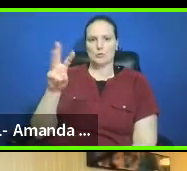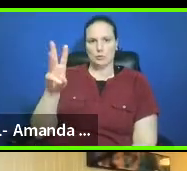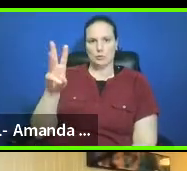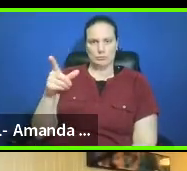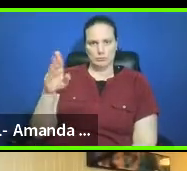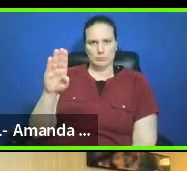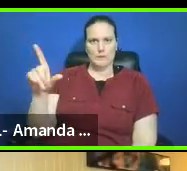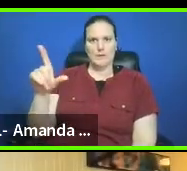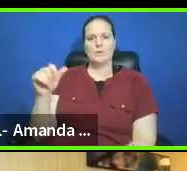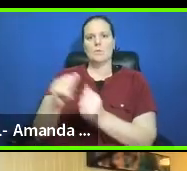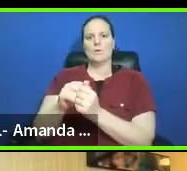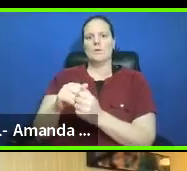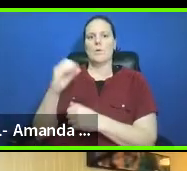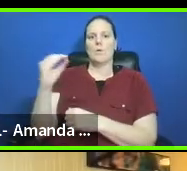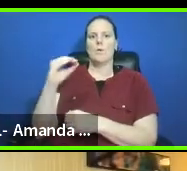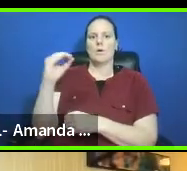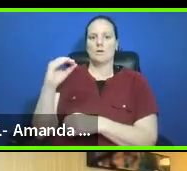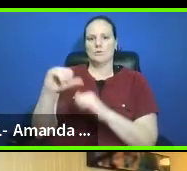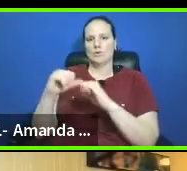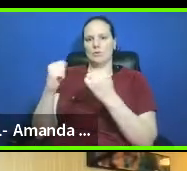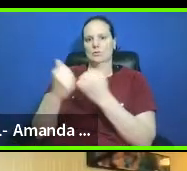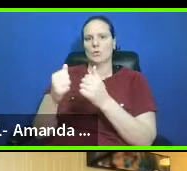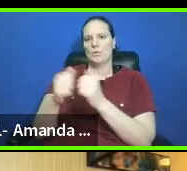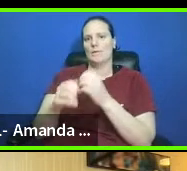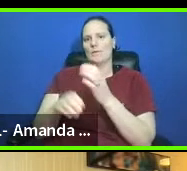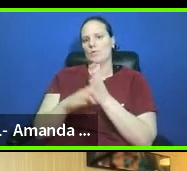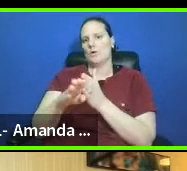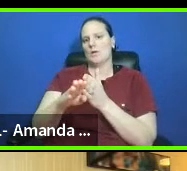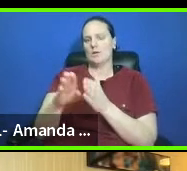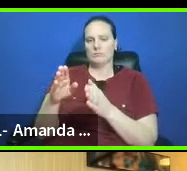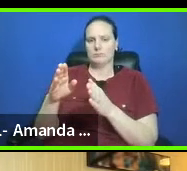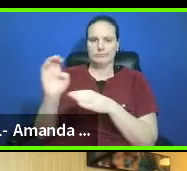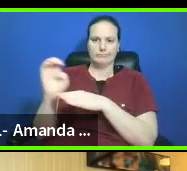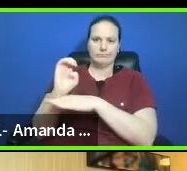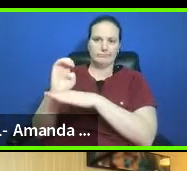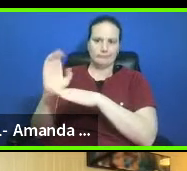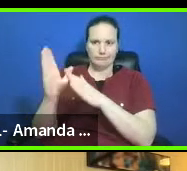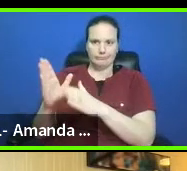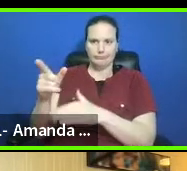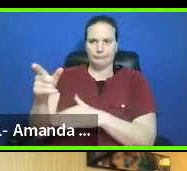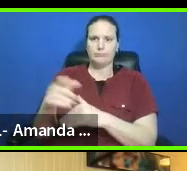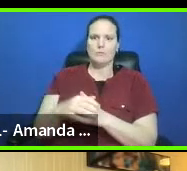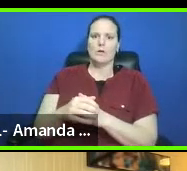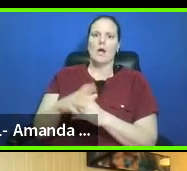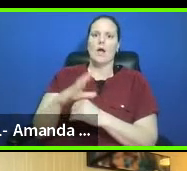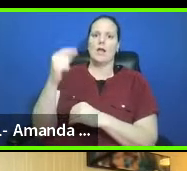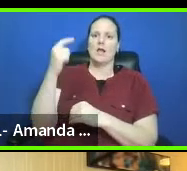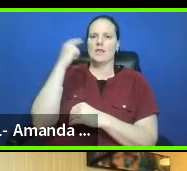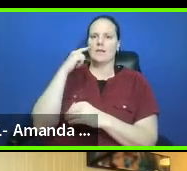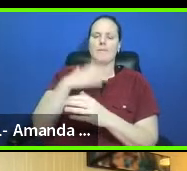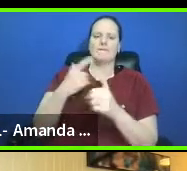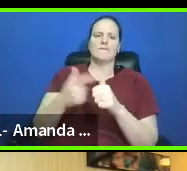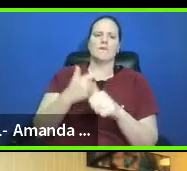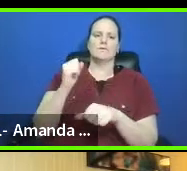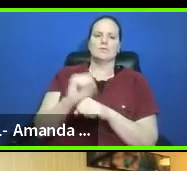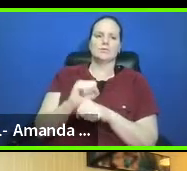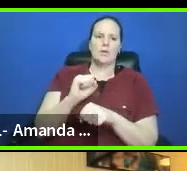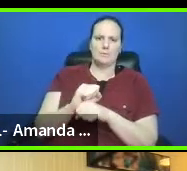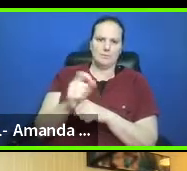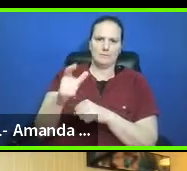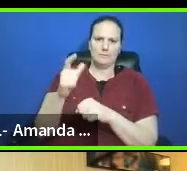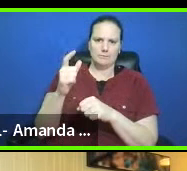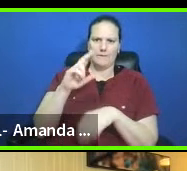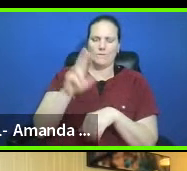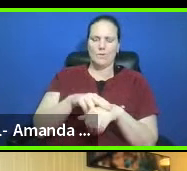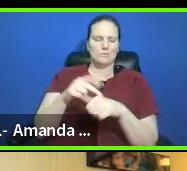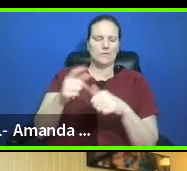with the Oregon Association of Minority Entrepreneurs. And I think my first job was, of course, a whole bunch of